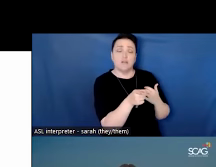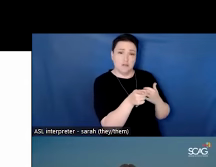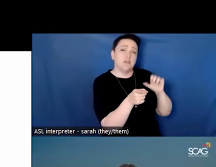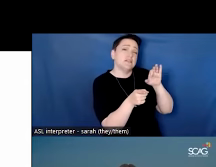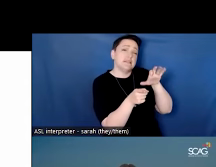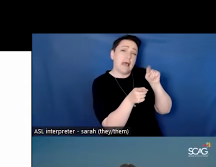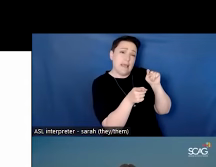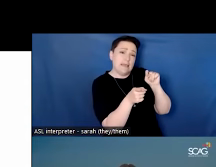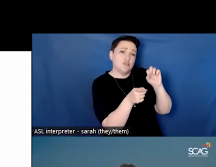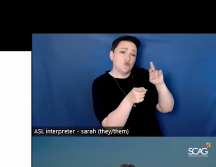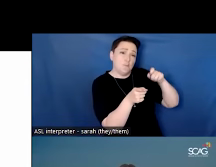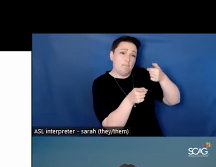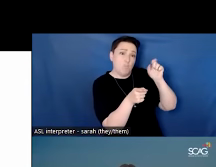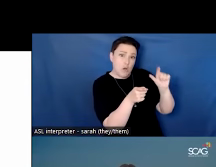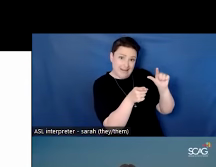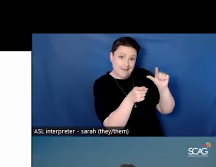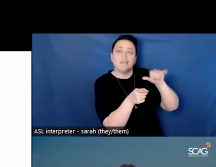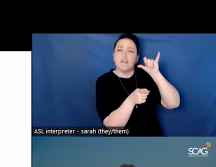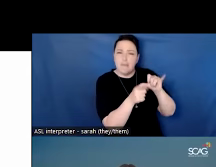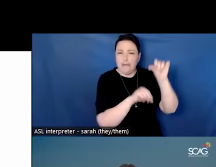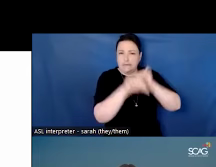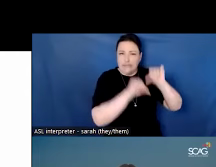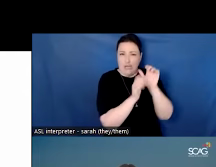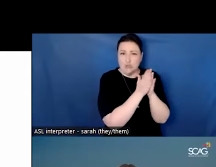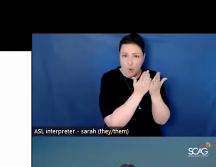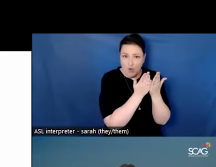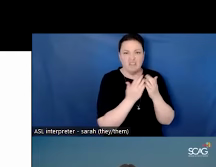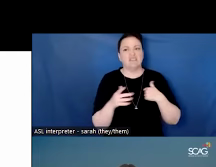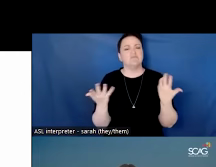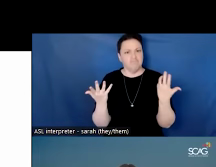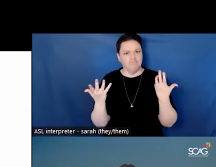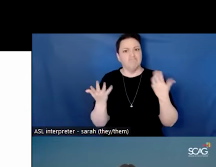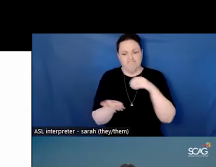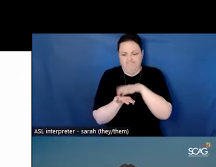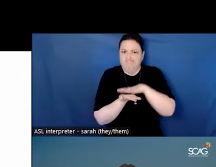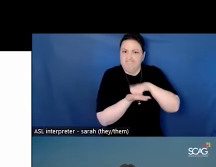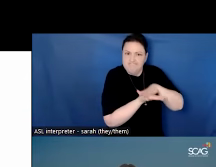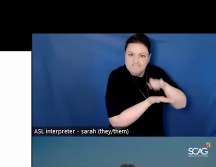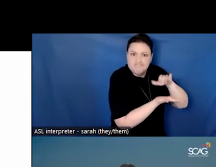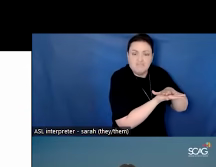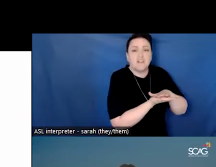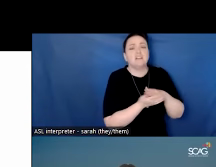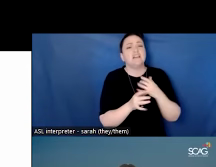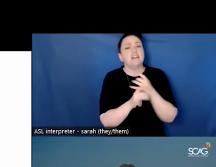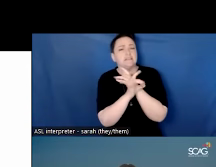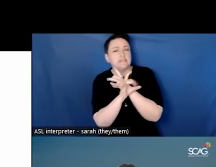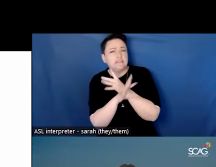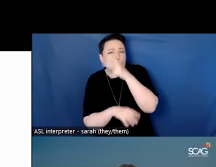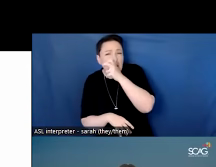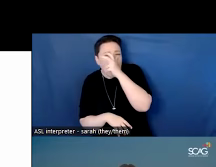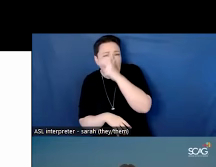science book that documented the detrimental effects on the environment from the use of pesticides. And also in the